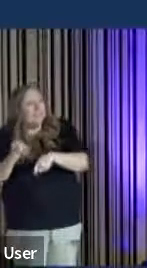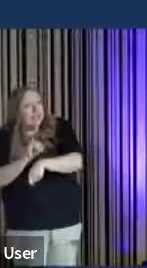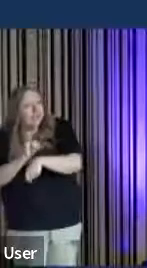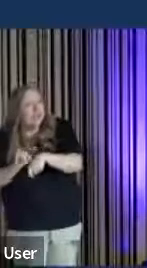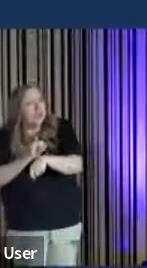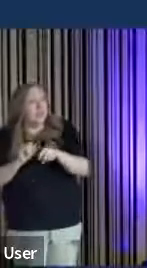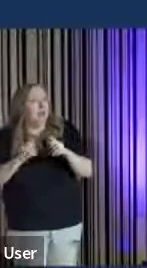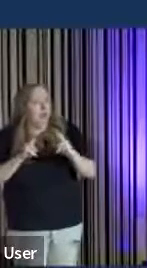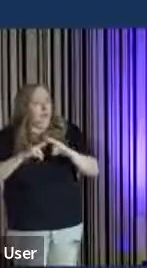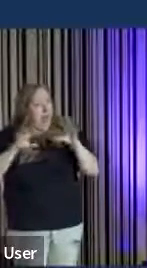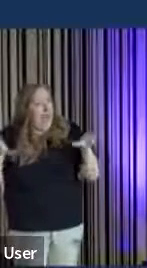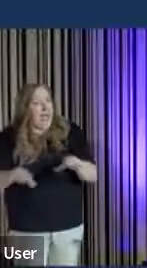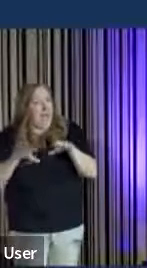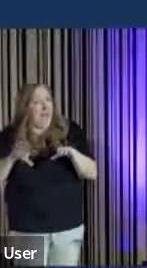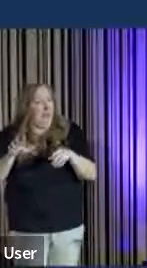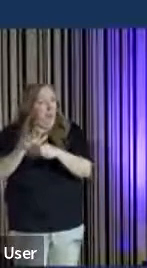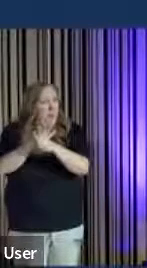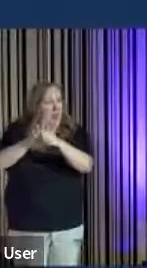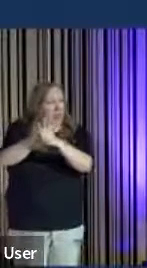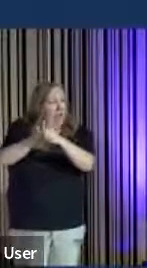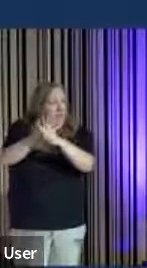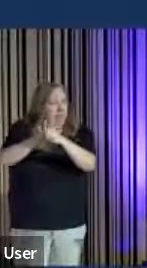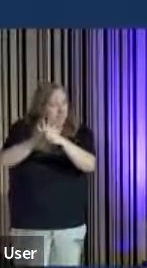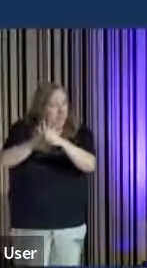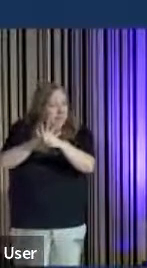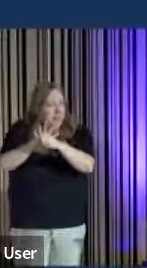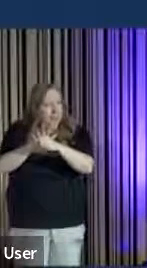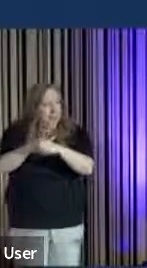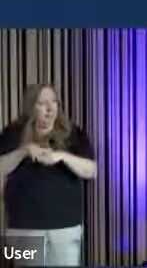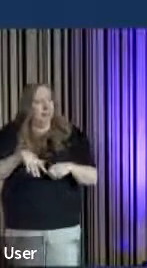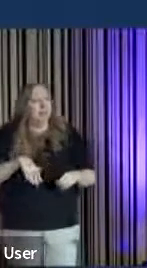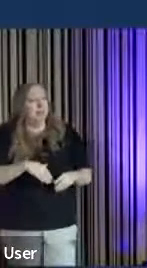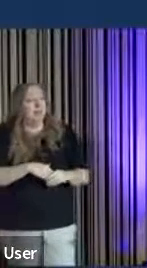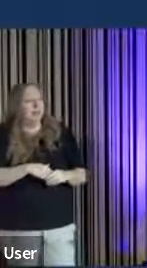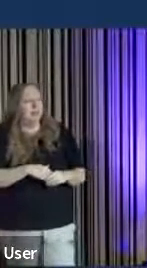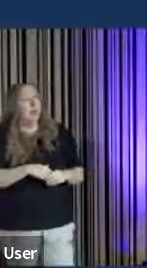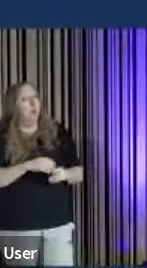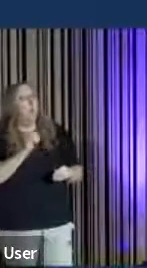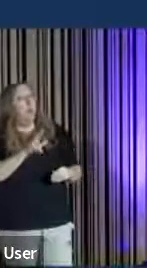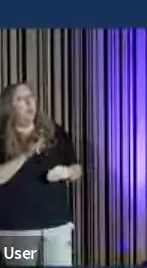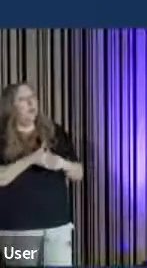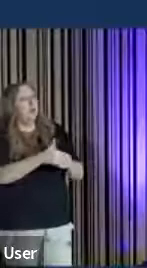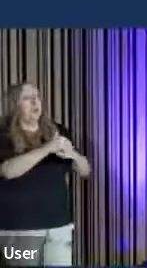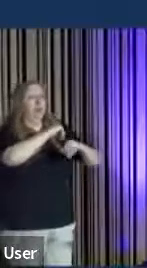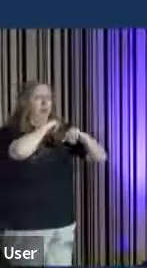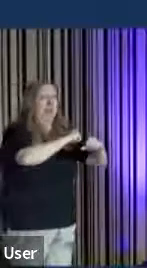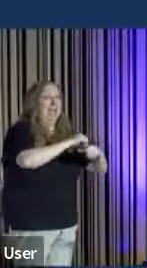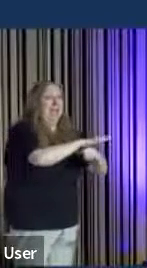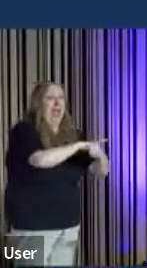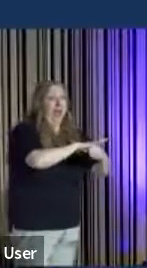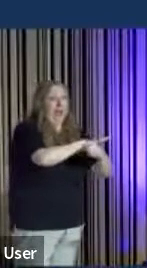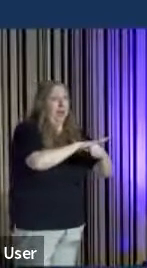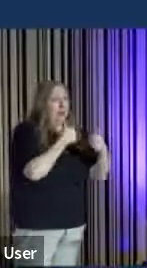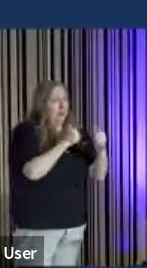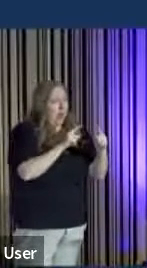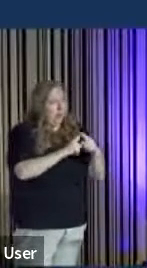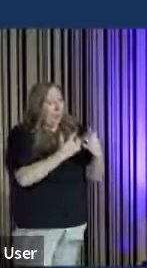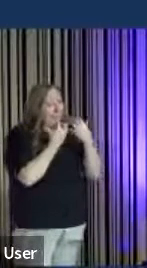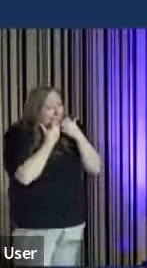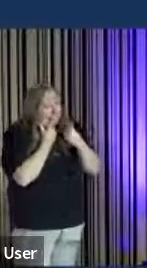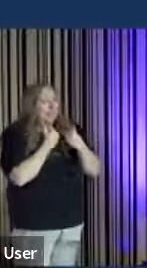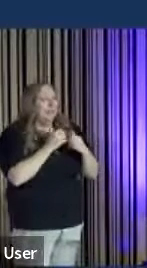active, and these are areas of high levels of marine protected areas where we actually try to protect the diversity in the ocean.